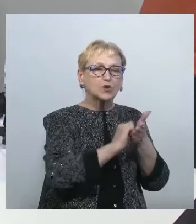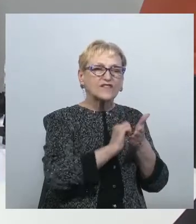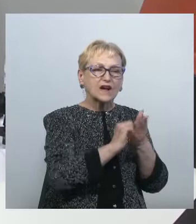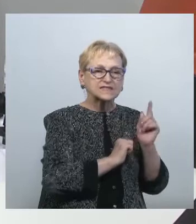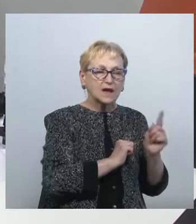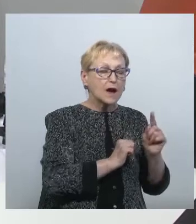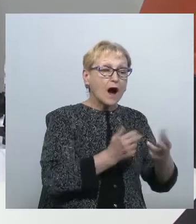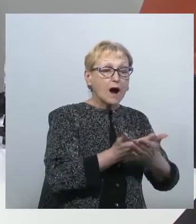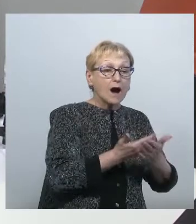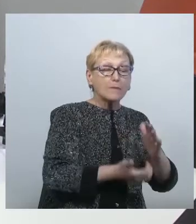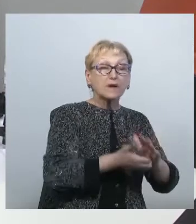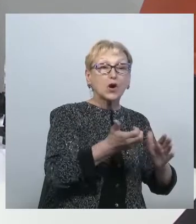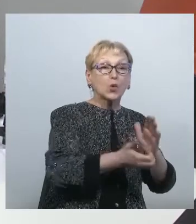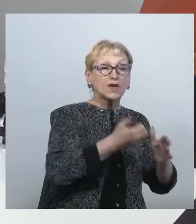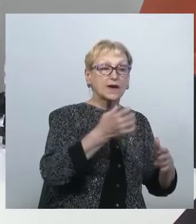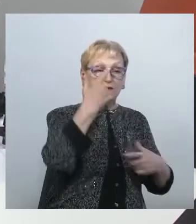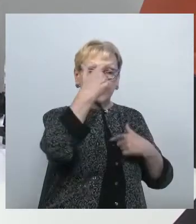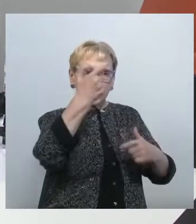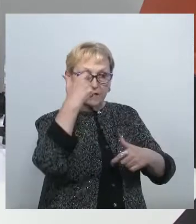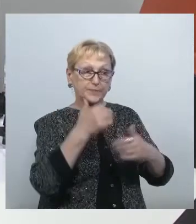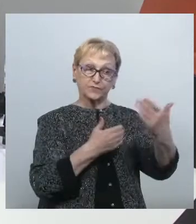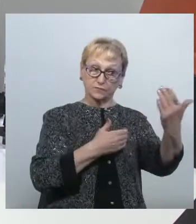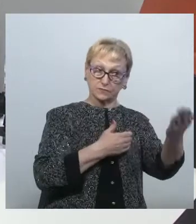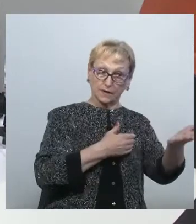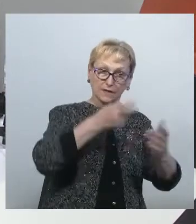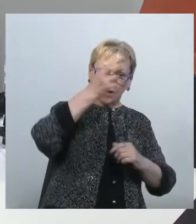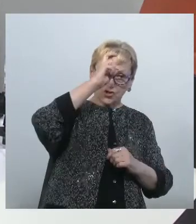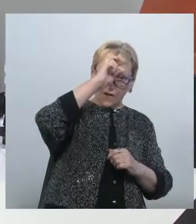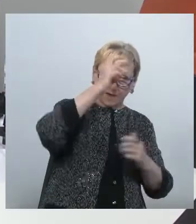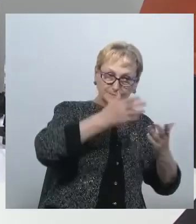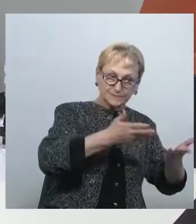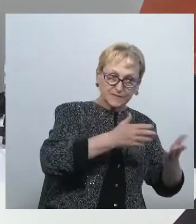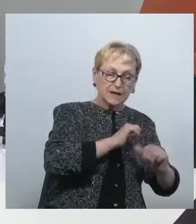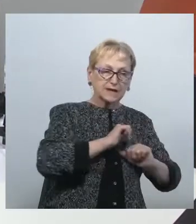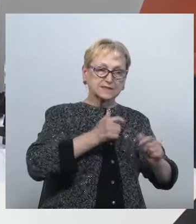answers, motivation lacks because the information lacks. But there's